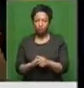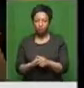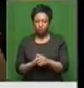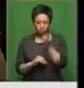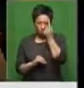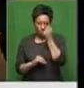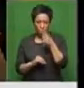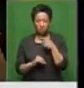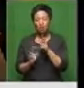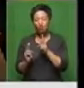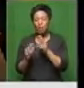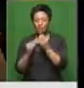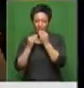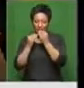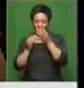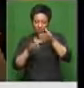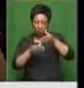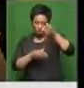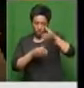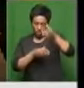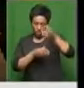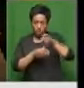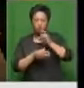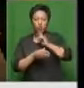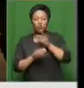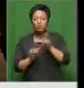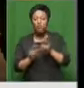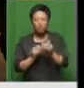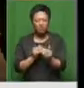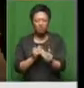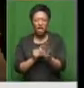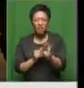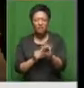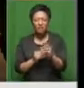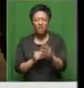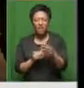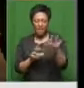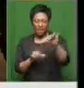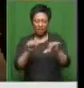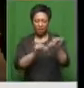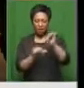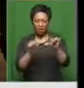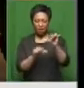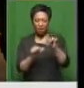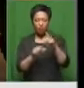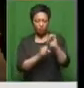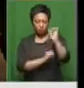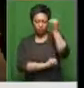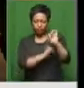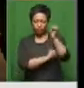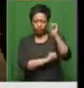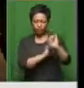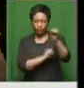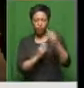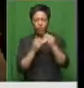the normal plastic bottles that we use on a daily basis, the chemicals that are used to manufacture the plastic, if, for